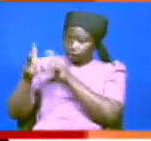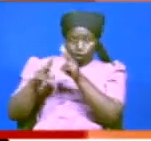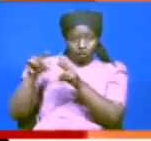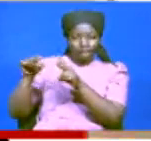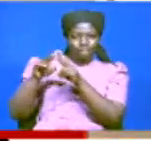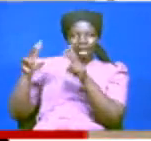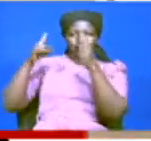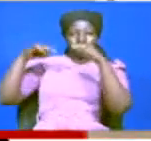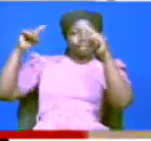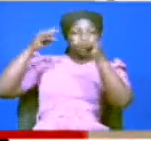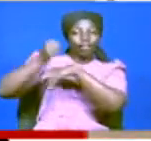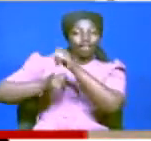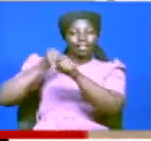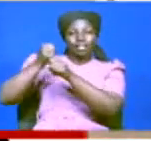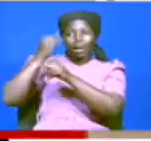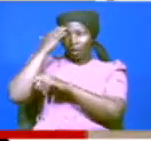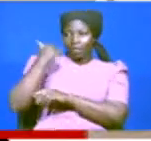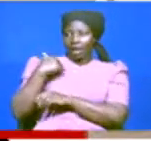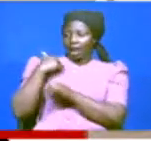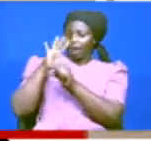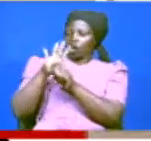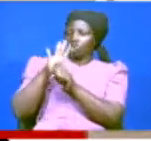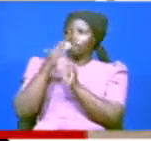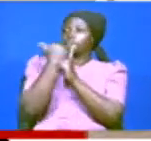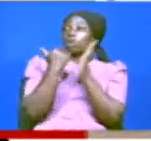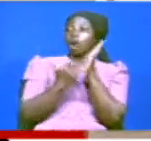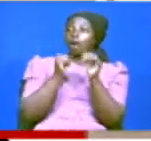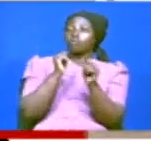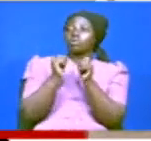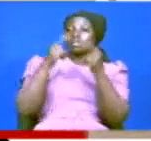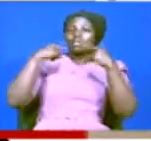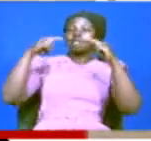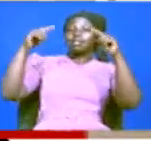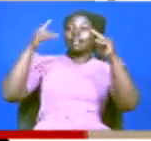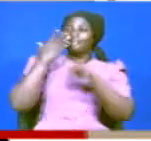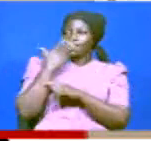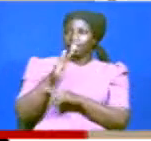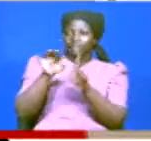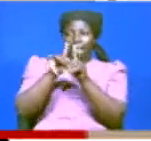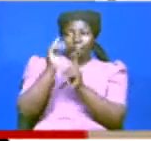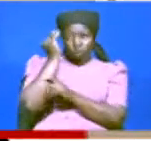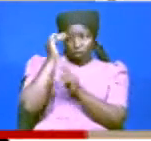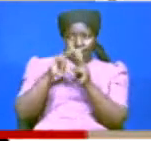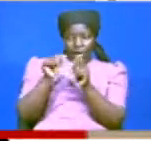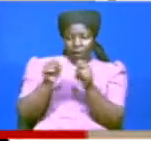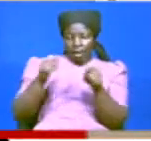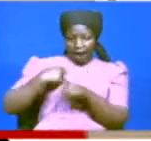we had so many programs that were very fruitful, and knowing very well that we're coming